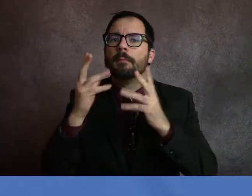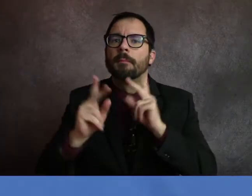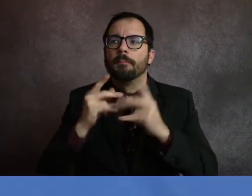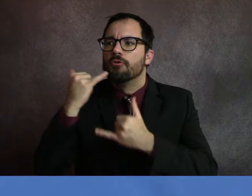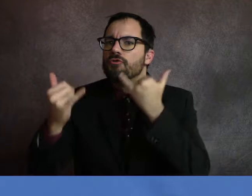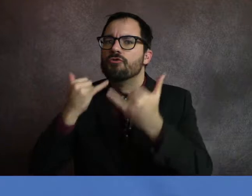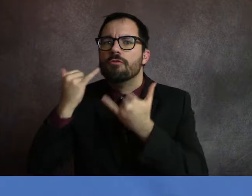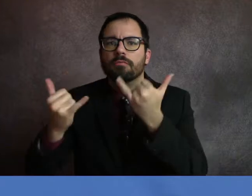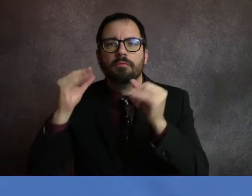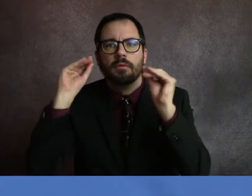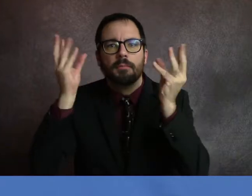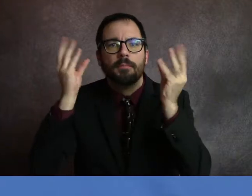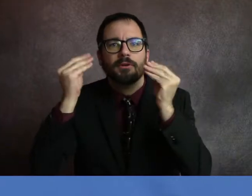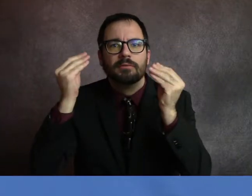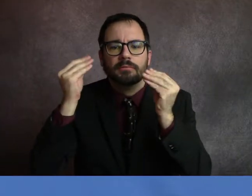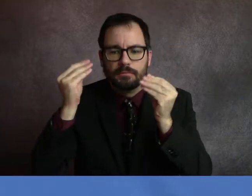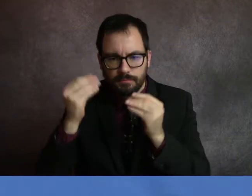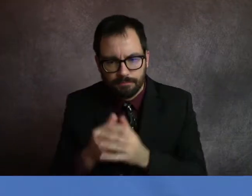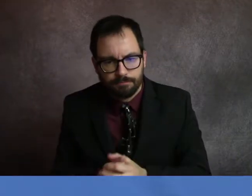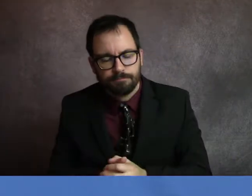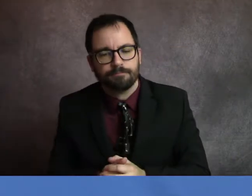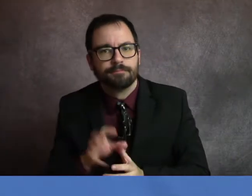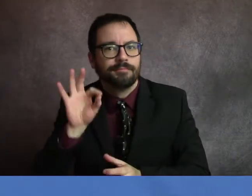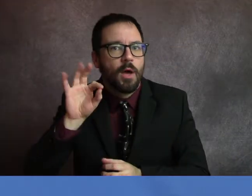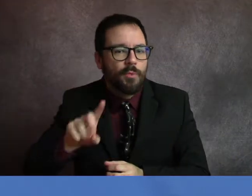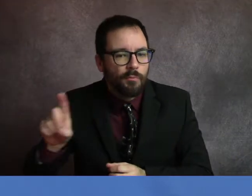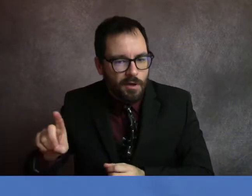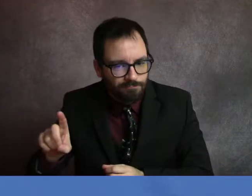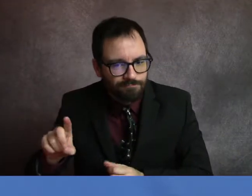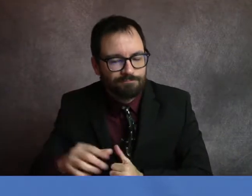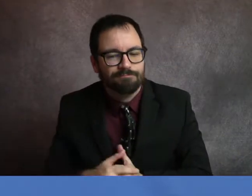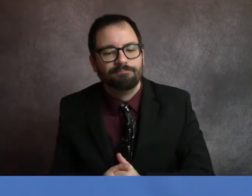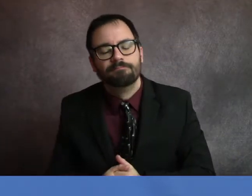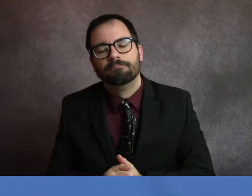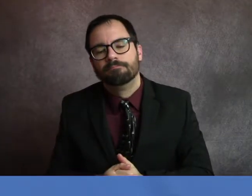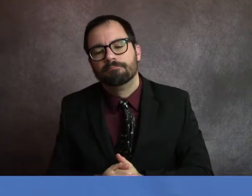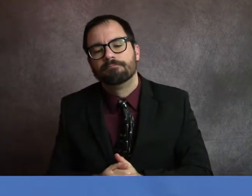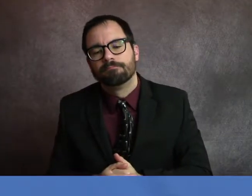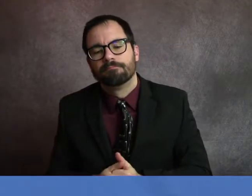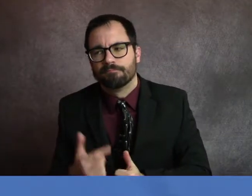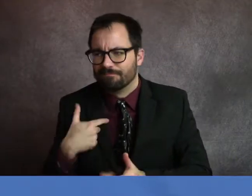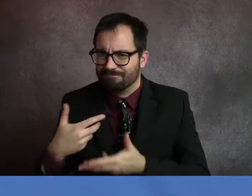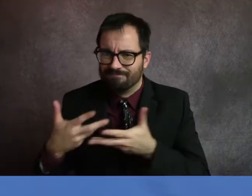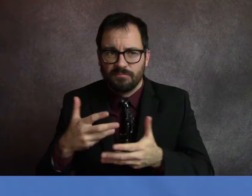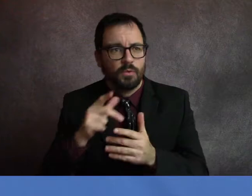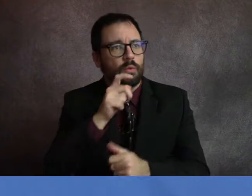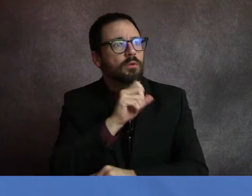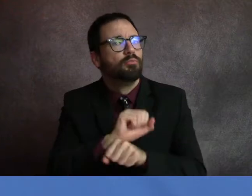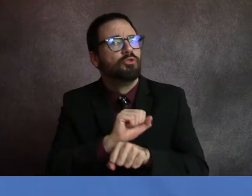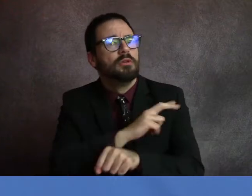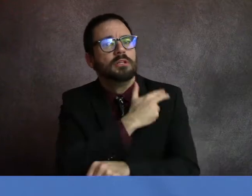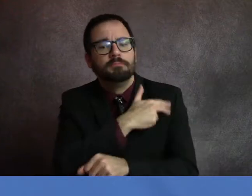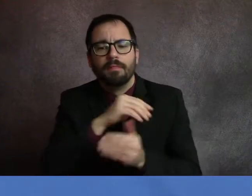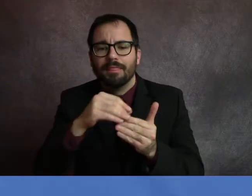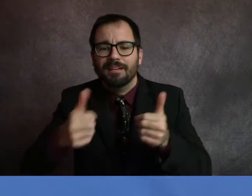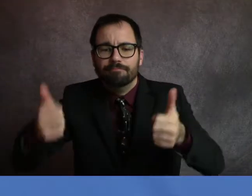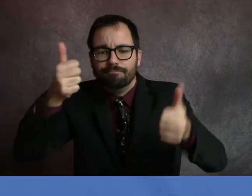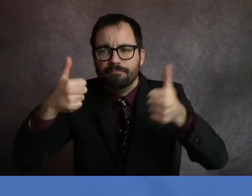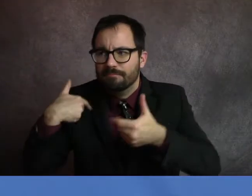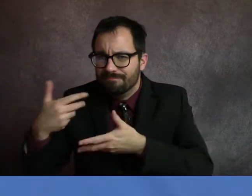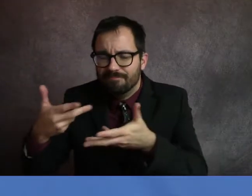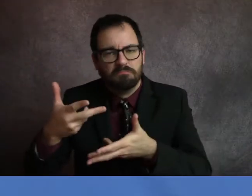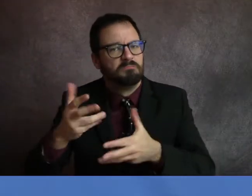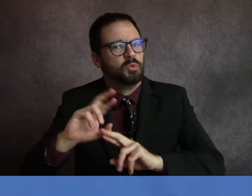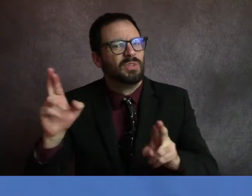calls. I speak to our hospital leaders frequently. They certainly have surge plans ready, and will be able